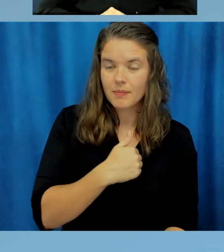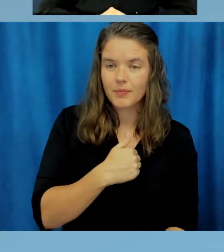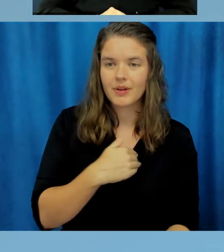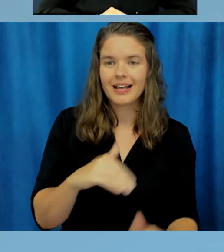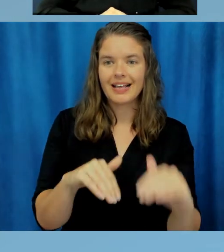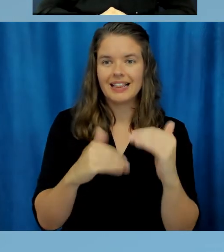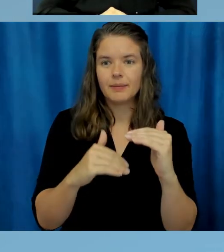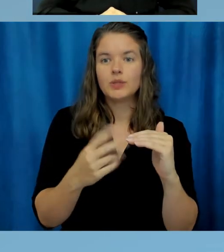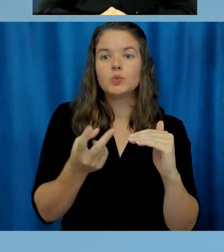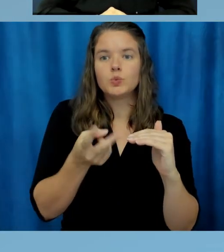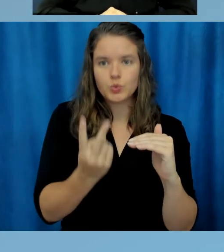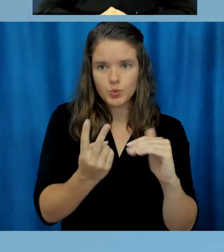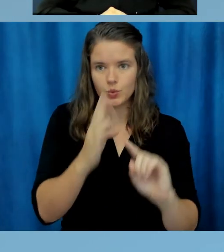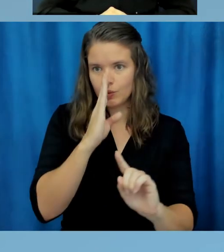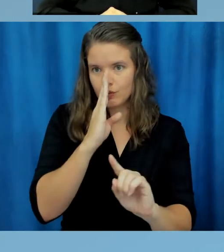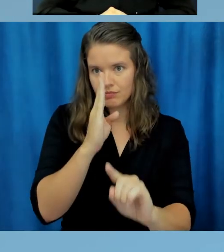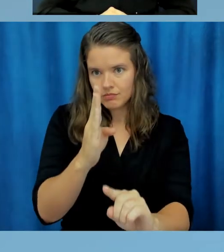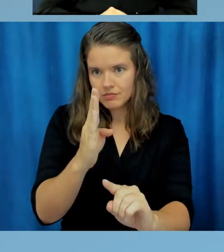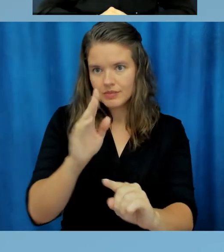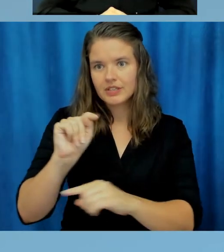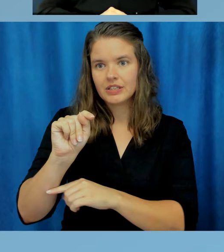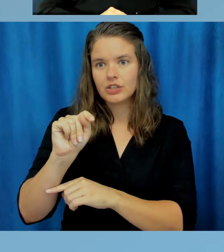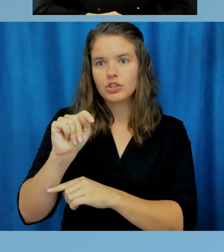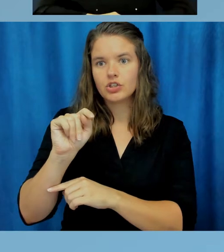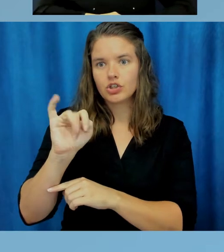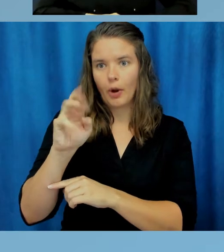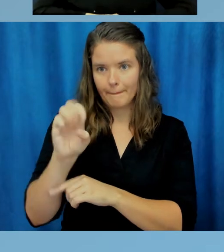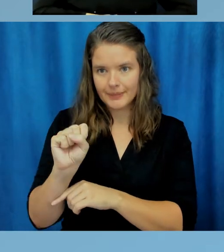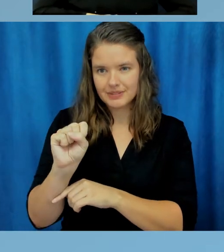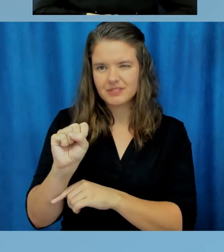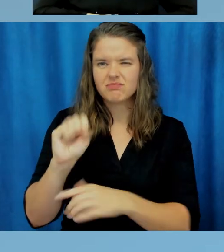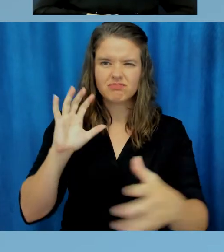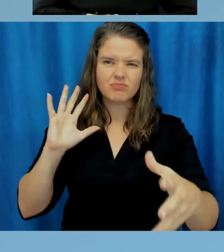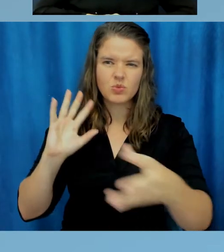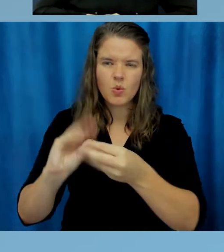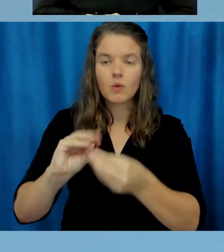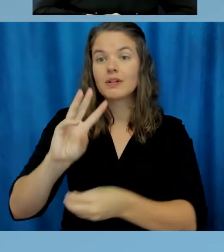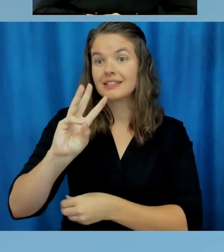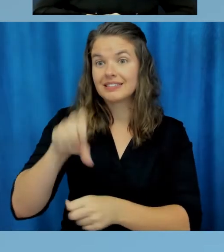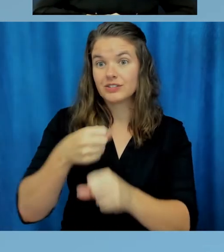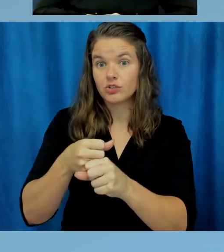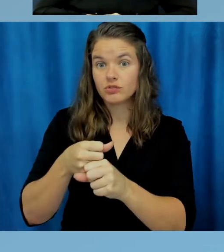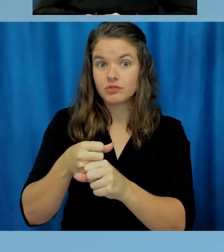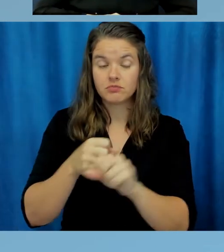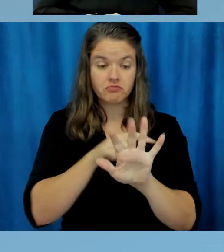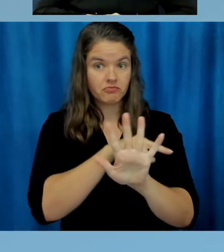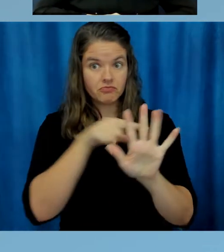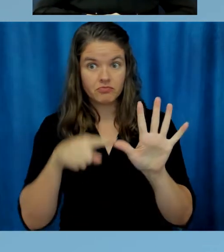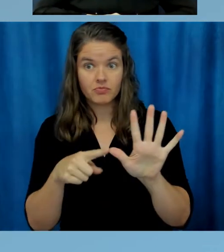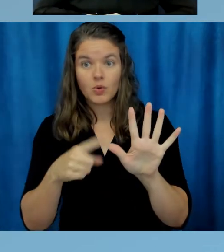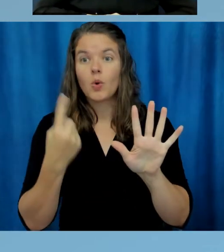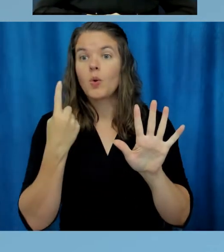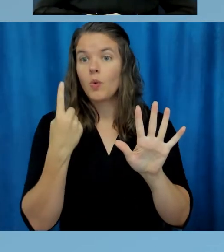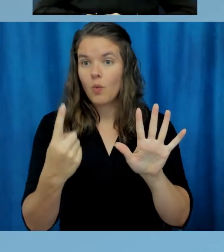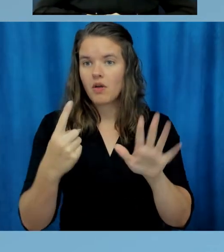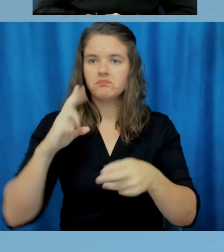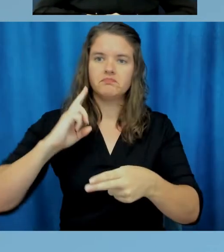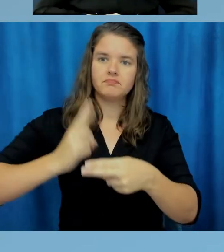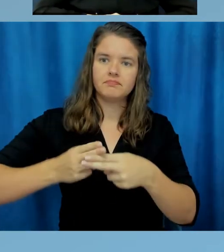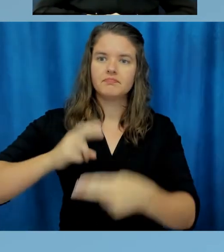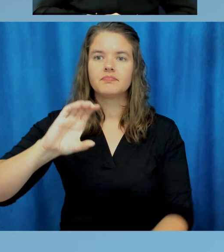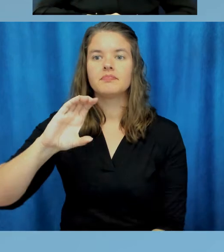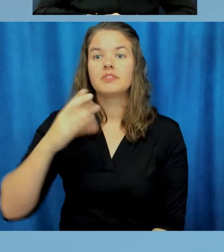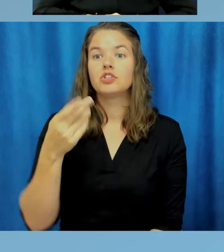to 2 consecutive terms, so 6 years. Of those 5 people, 1 will be appointed the chair and 1 will be appointed the vice